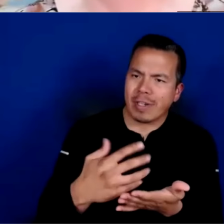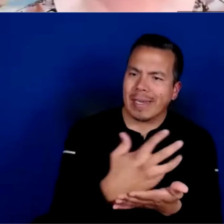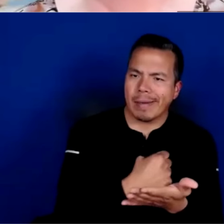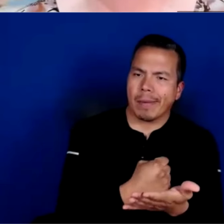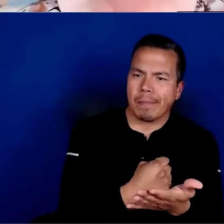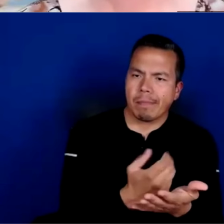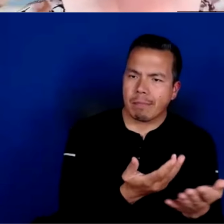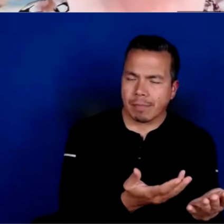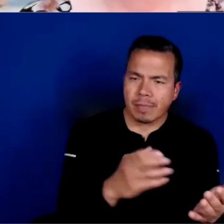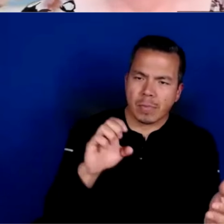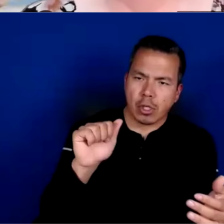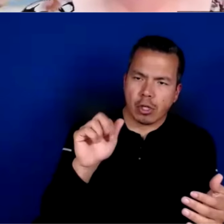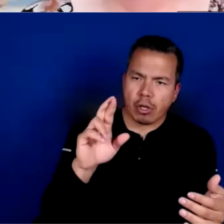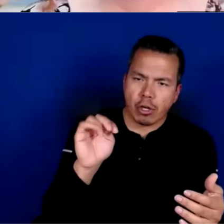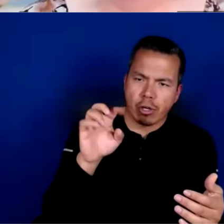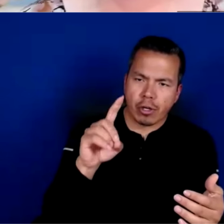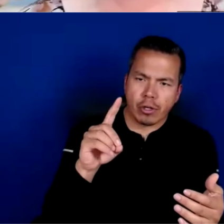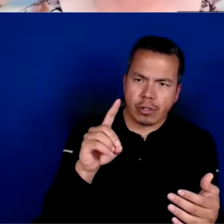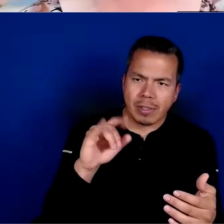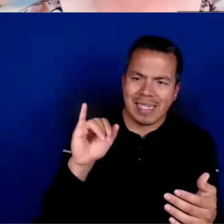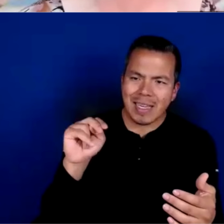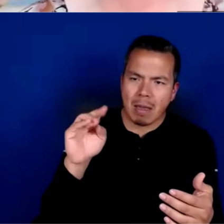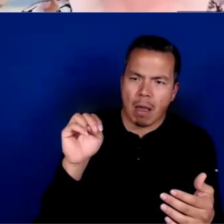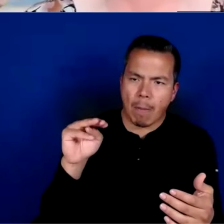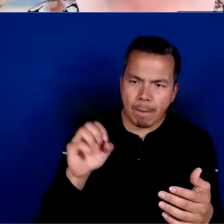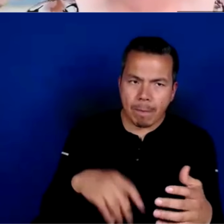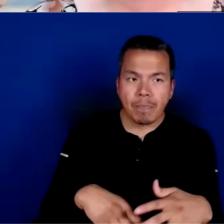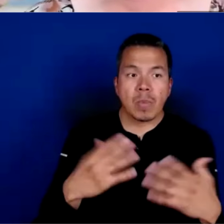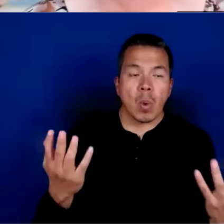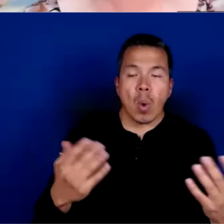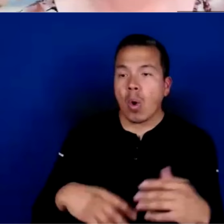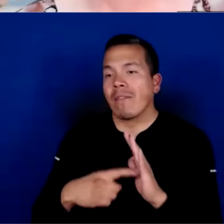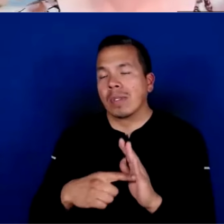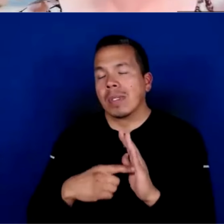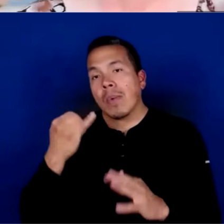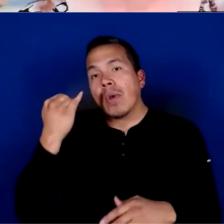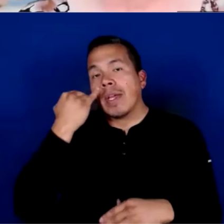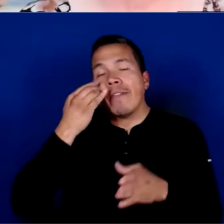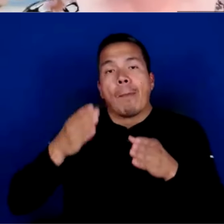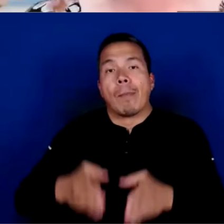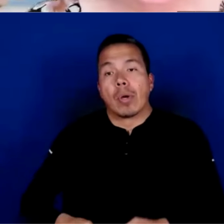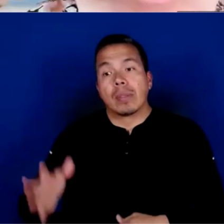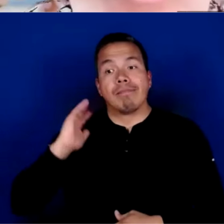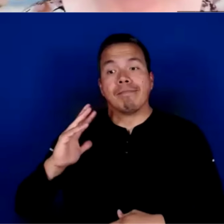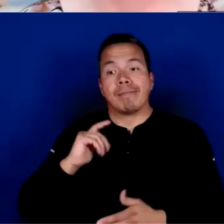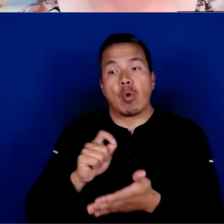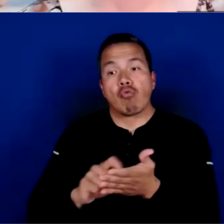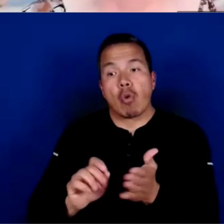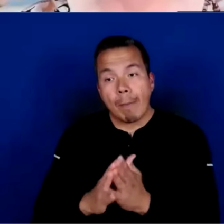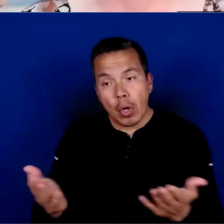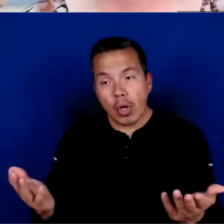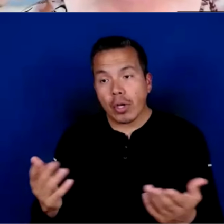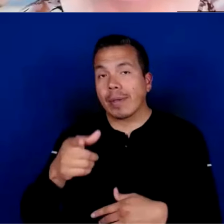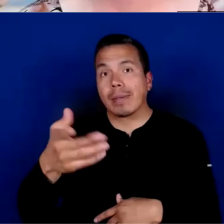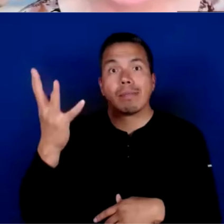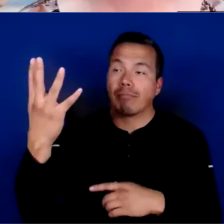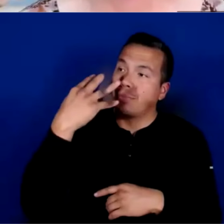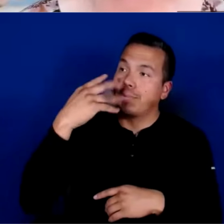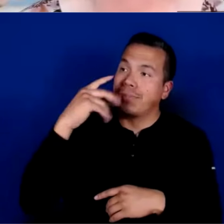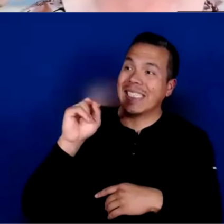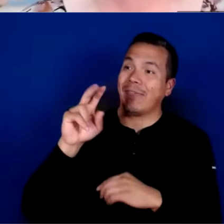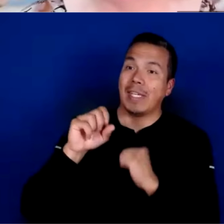earned income. Royalties, so if somebody wrote a book or was in a TV commercial and they're getting